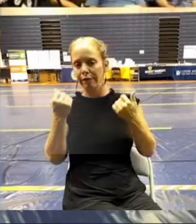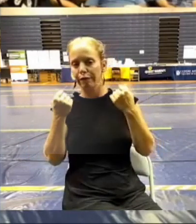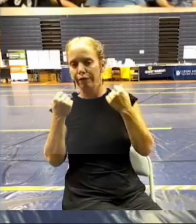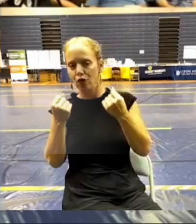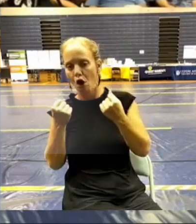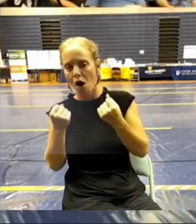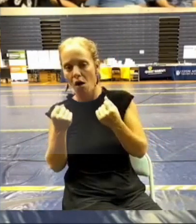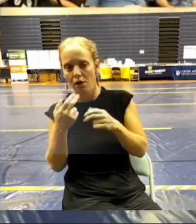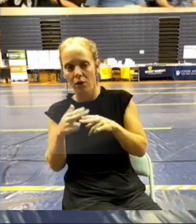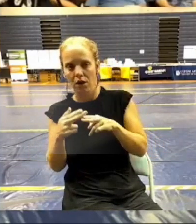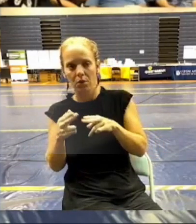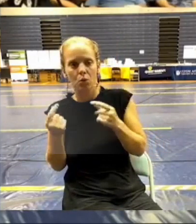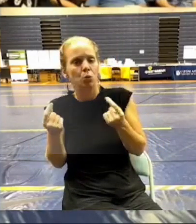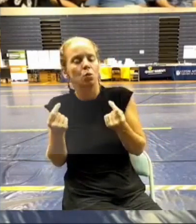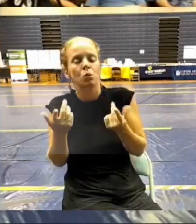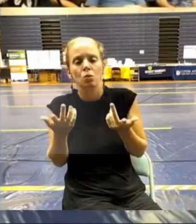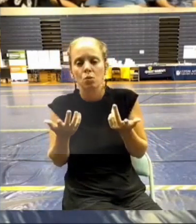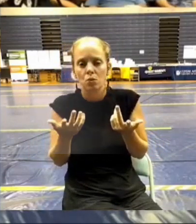car for a little bit?